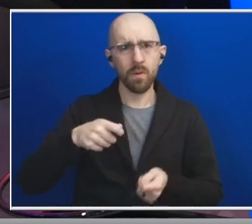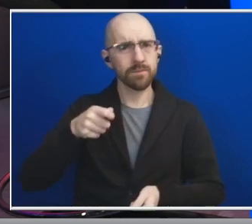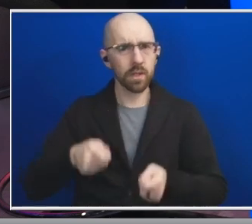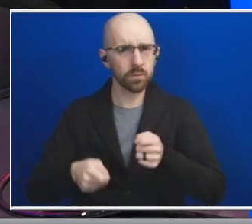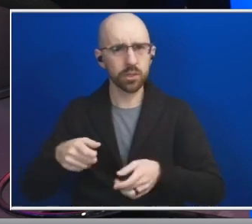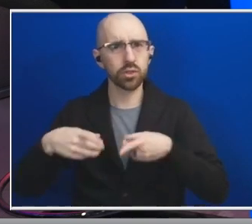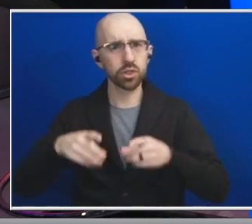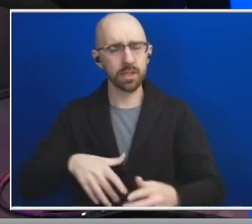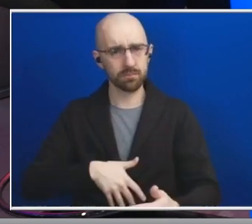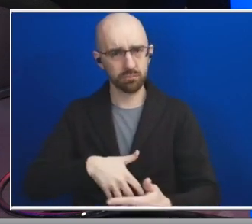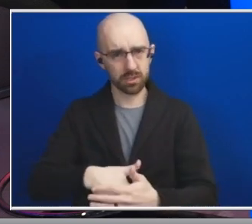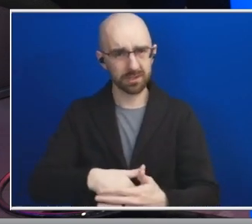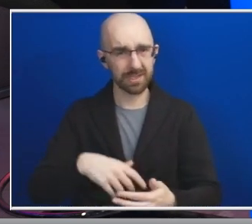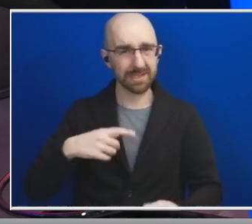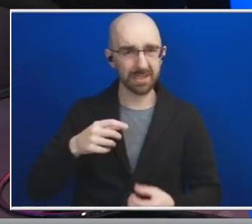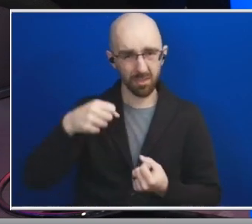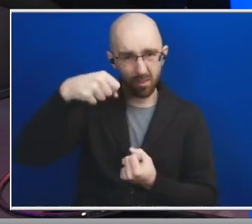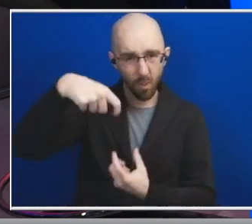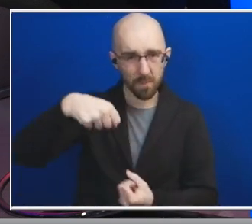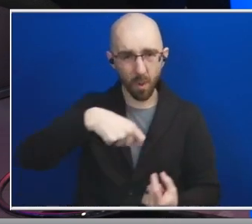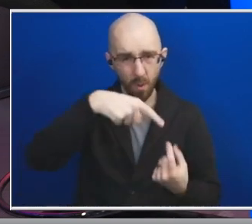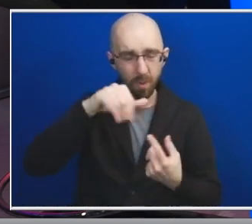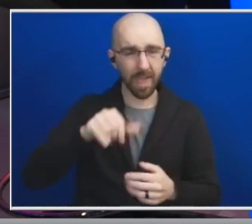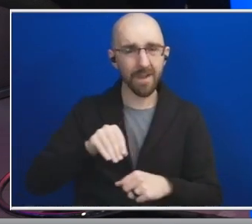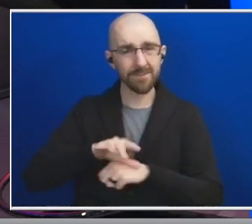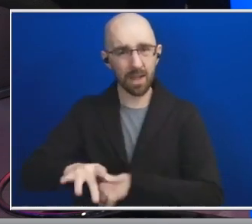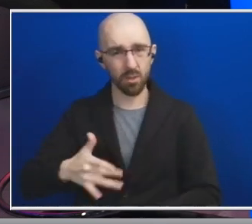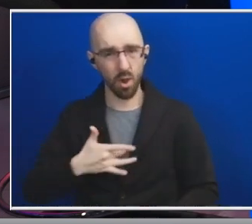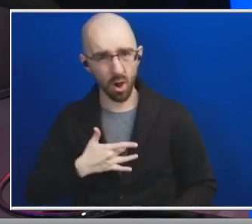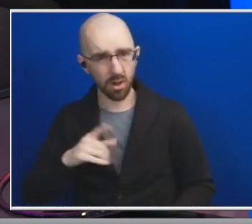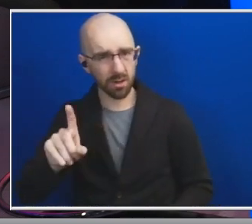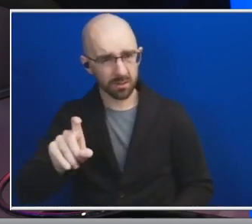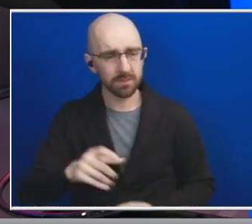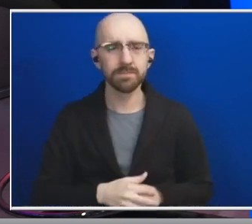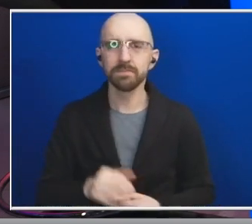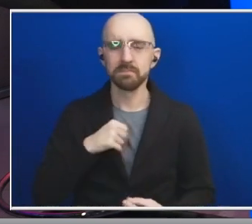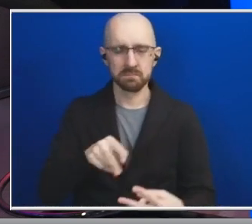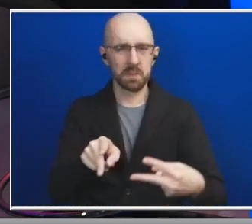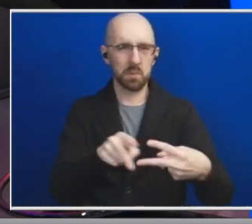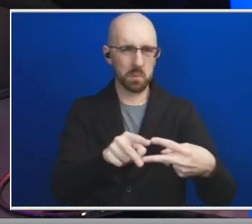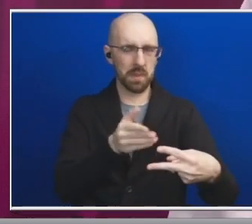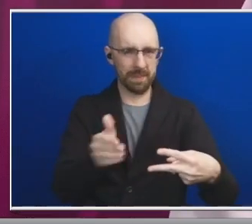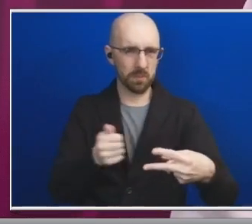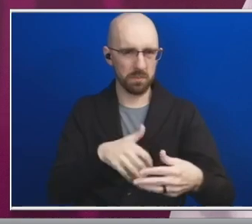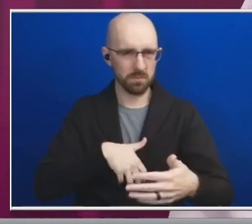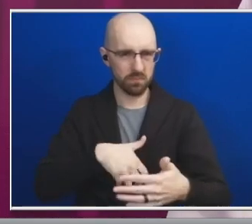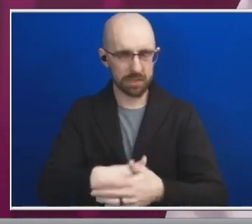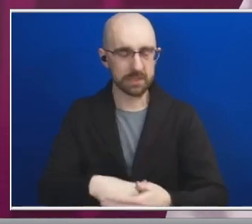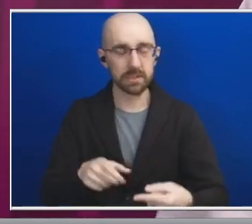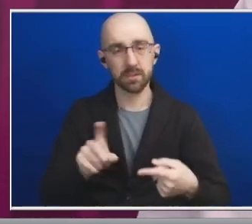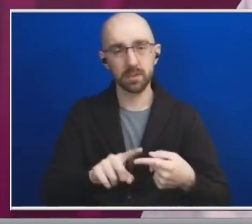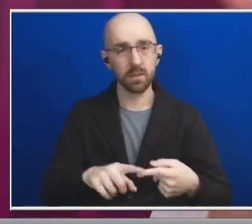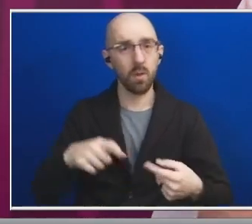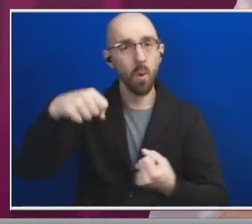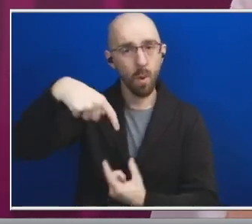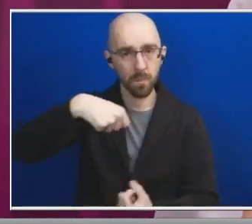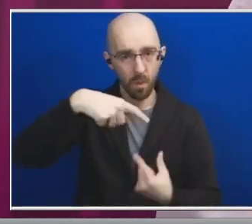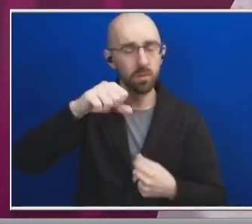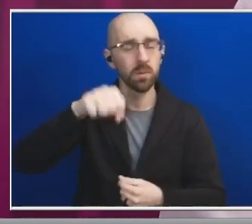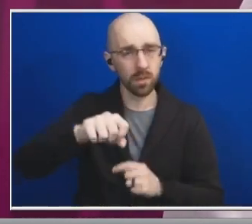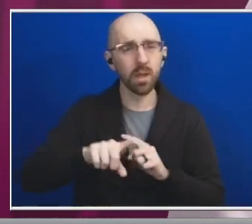hormone fluctuations that affect the heart? Well, we do see, two different things really in pregnancy. One is hormones, but the second thing is we are